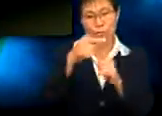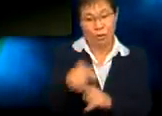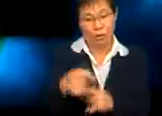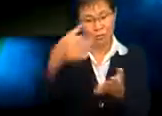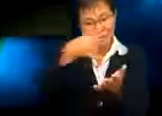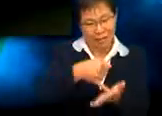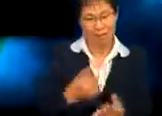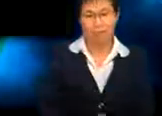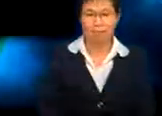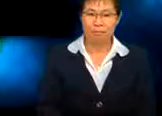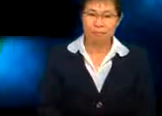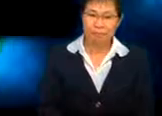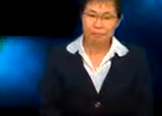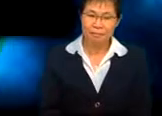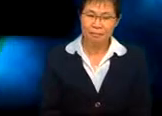again.